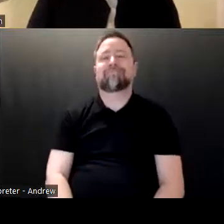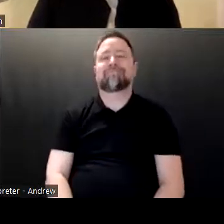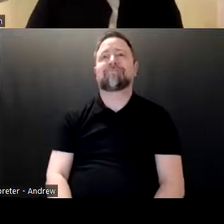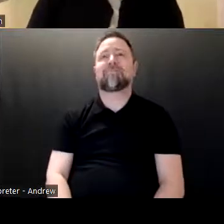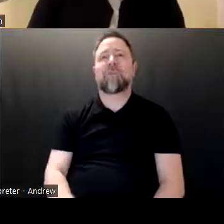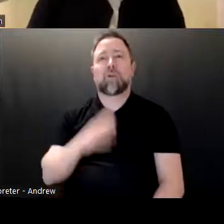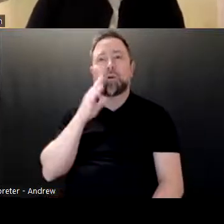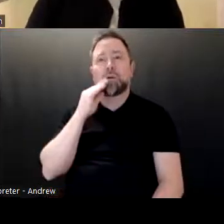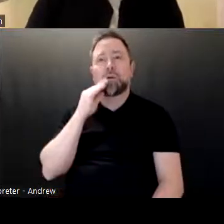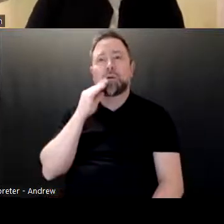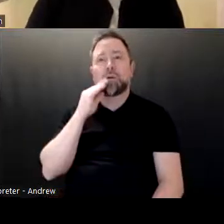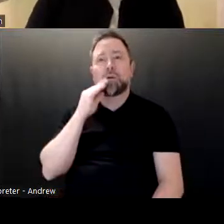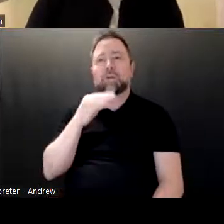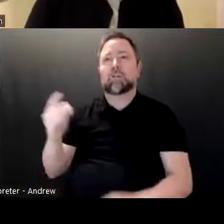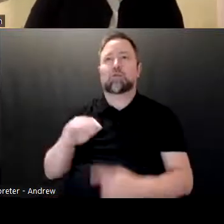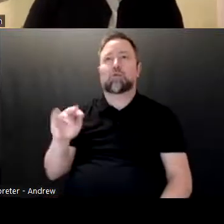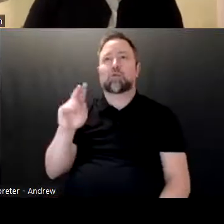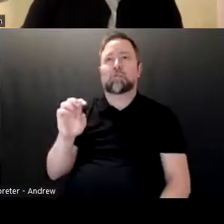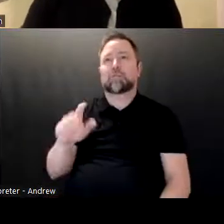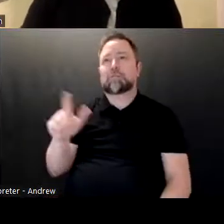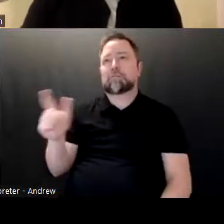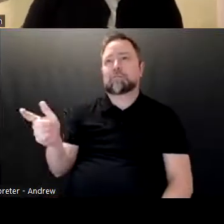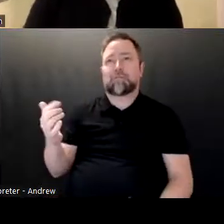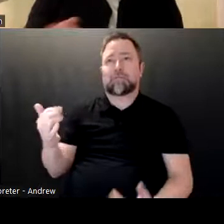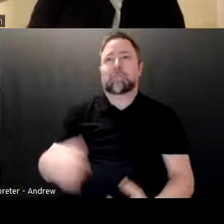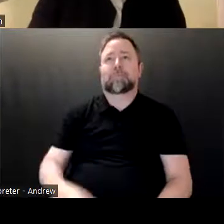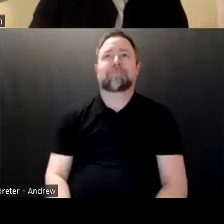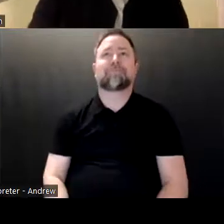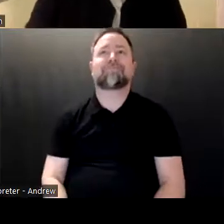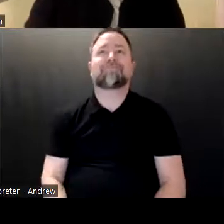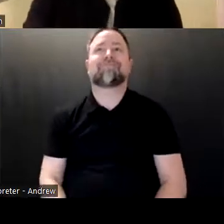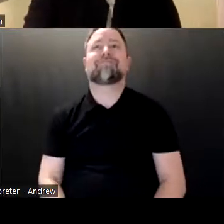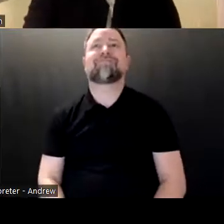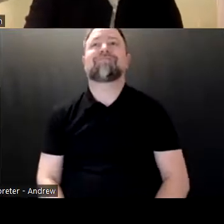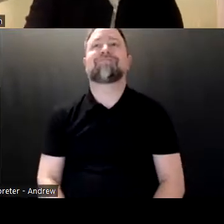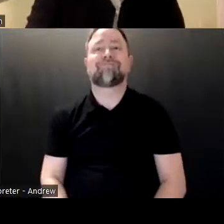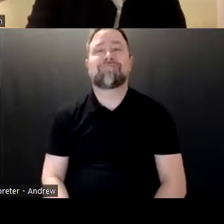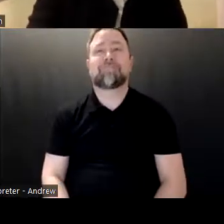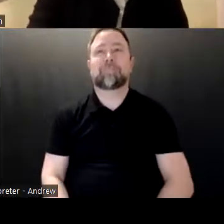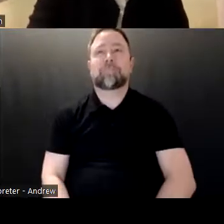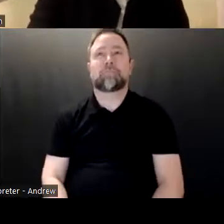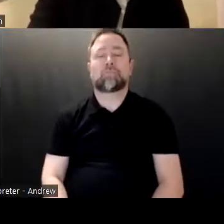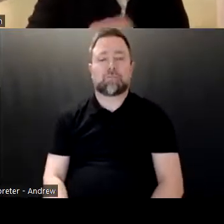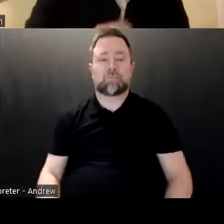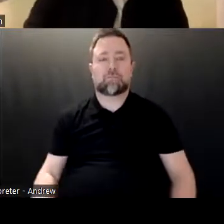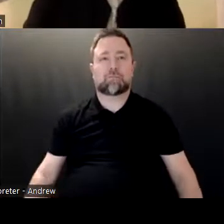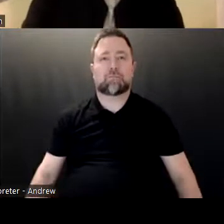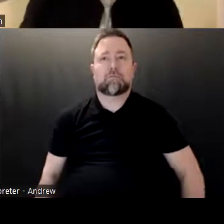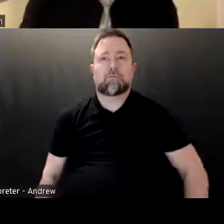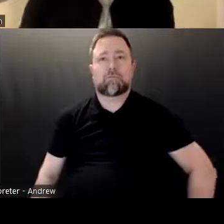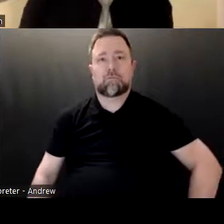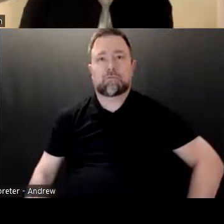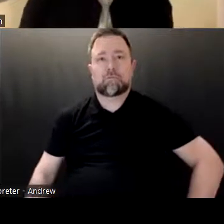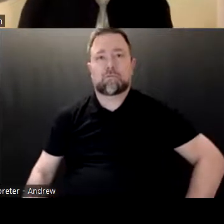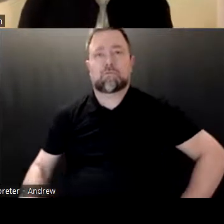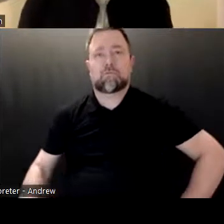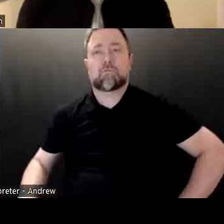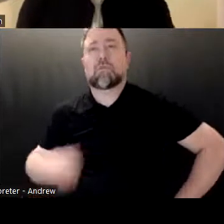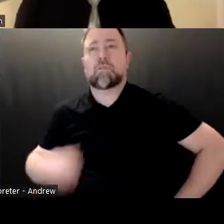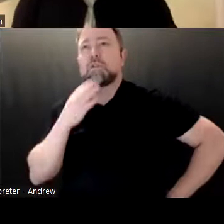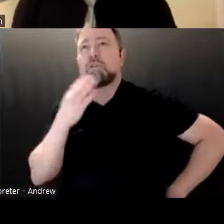Wendell Castle, who sought out Esherick on several occasions. And the music stand we're seeing is Wendell's own